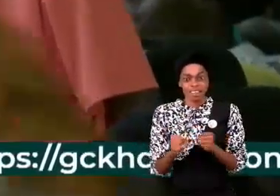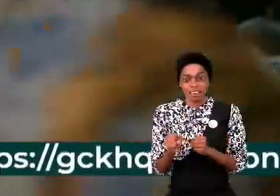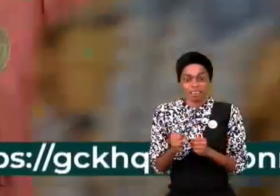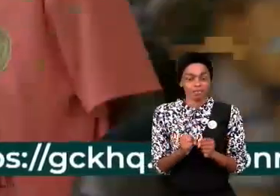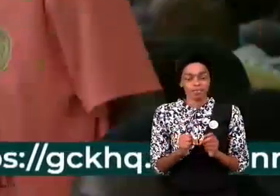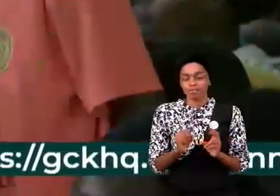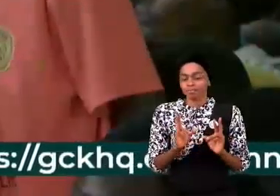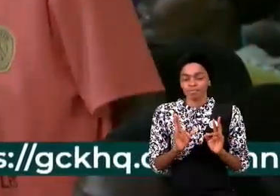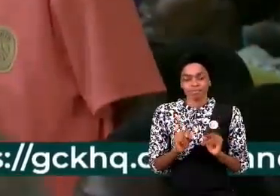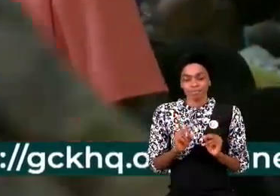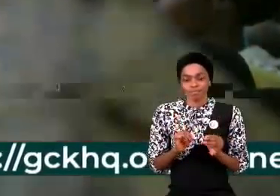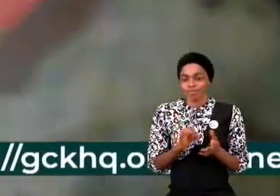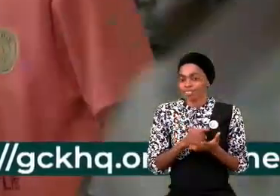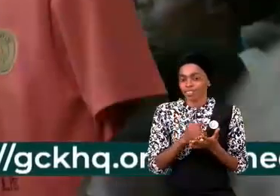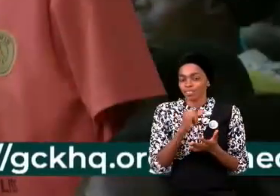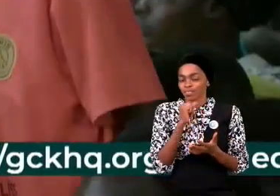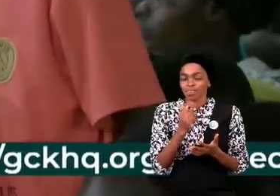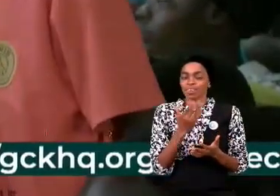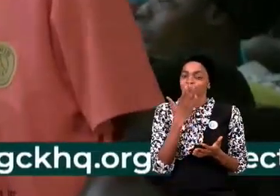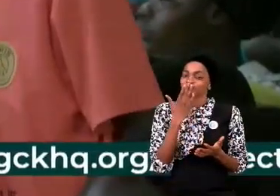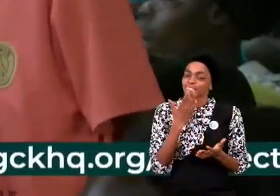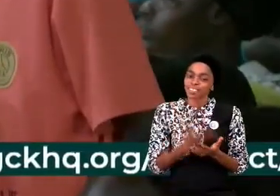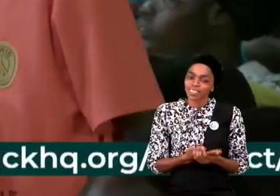And our counselors too,